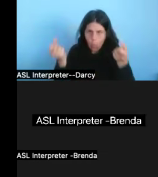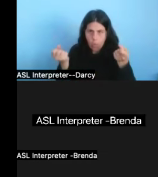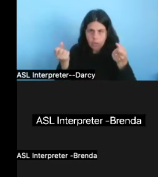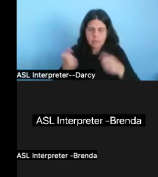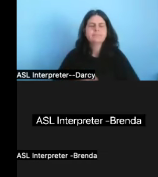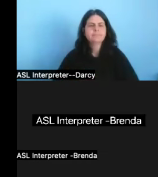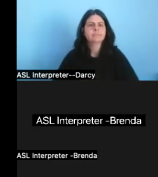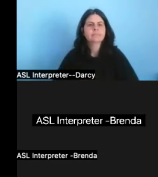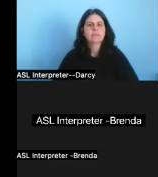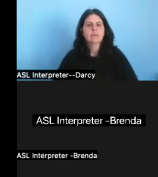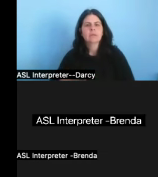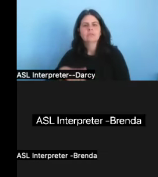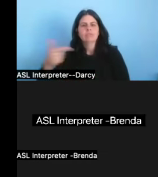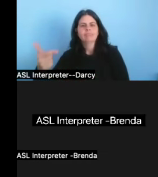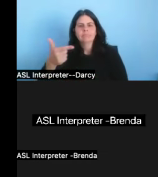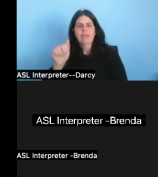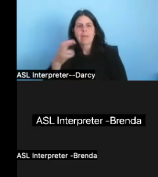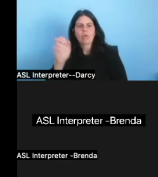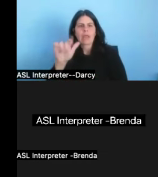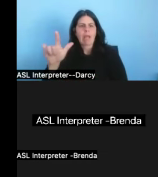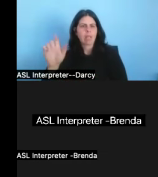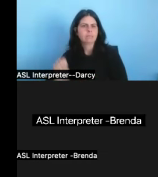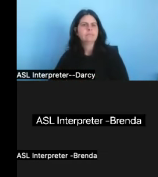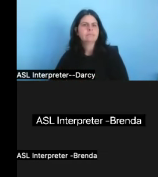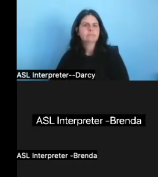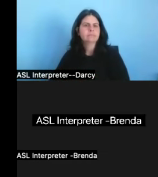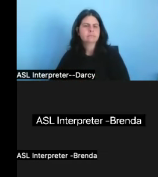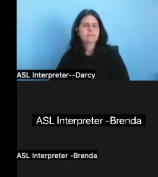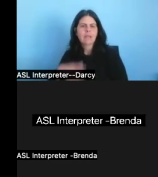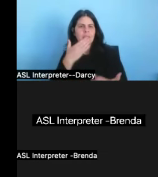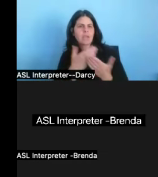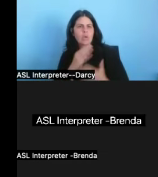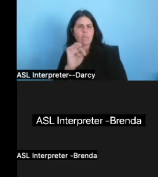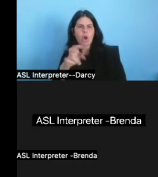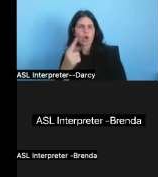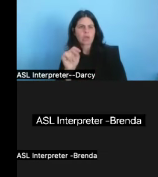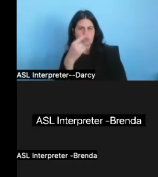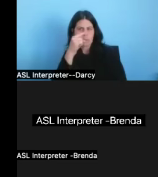Okay, thank you, Margaret. Oh, we can go back to the first slide for a second.